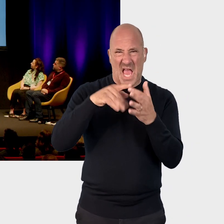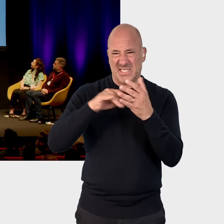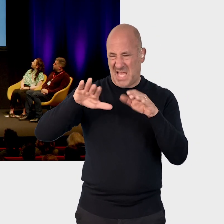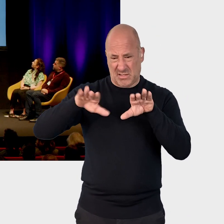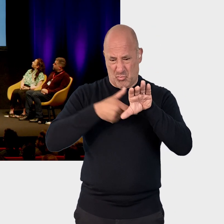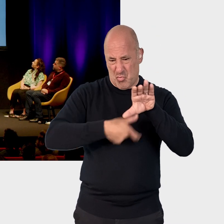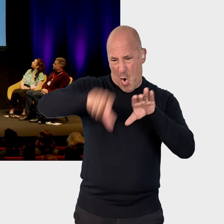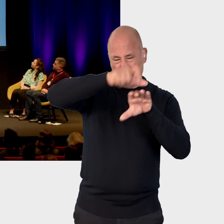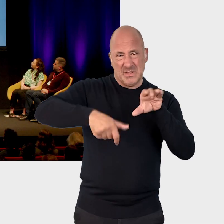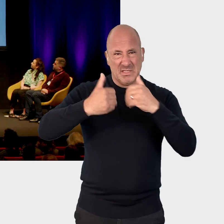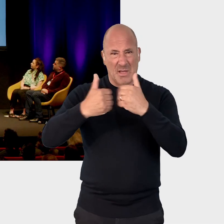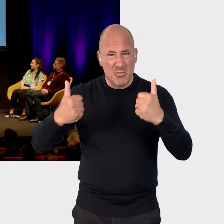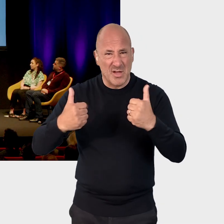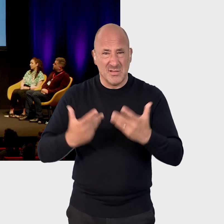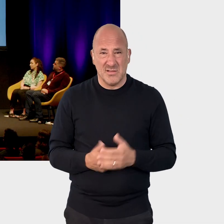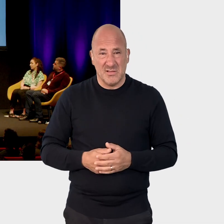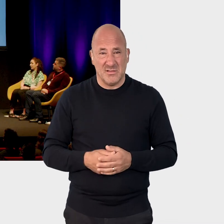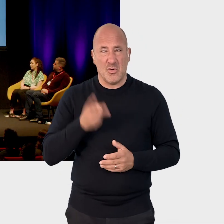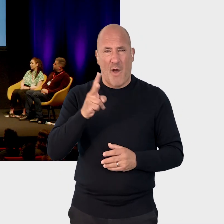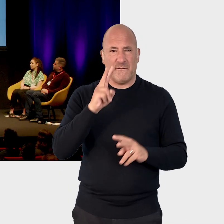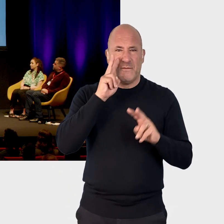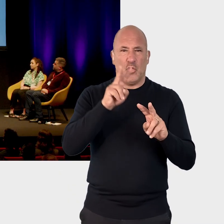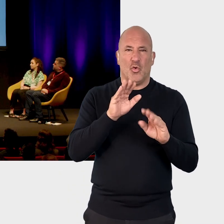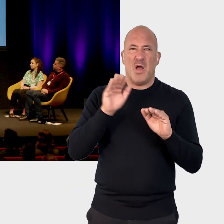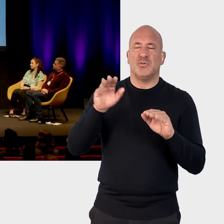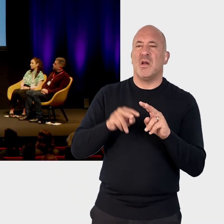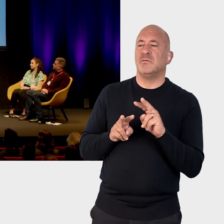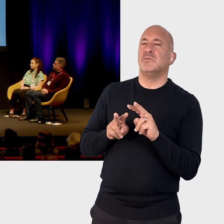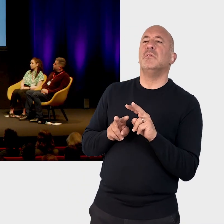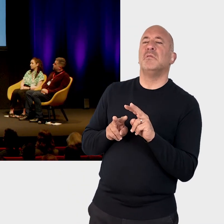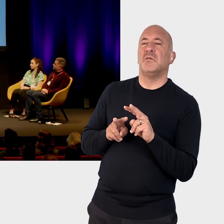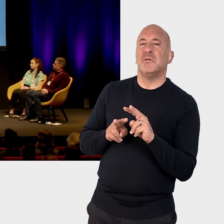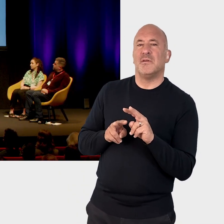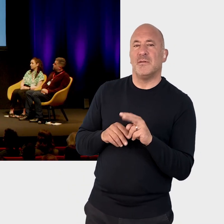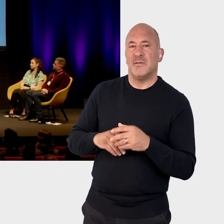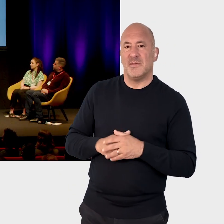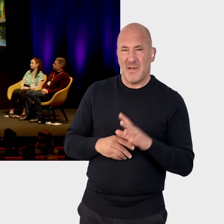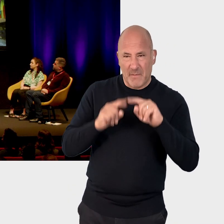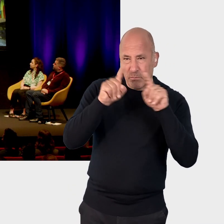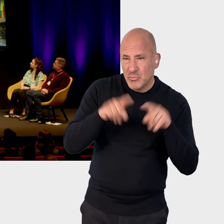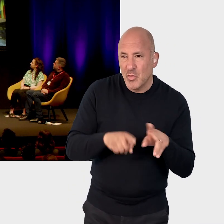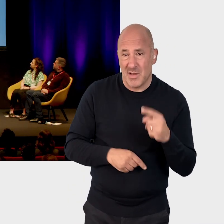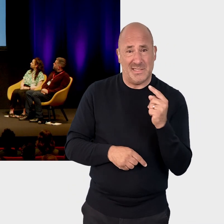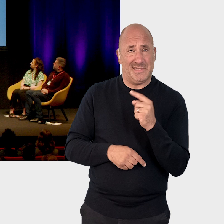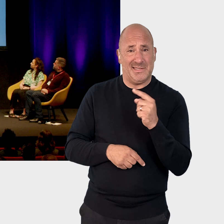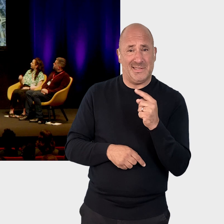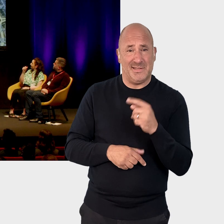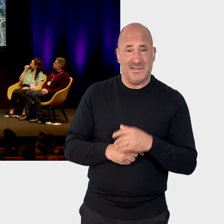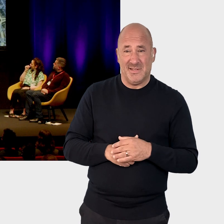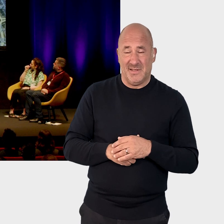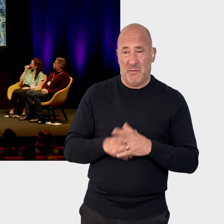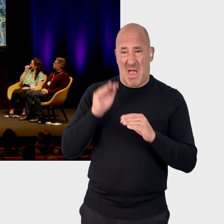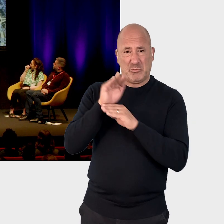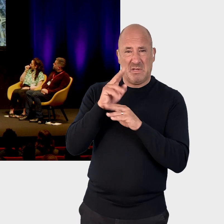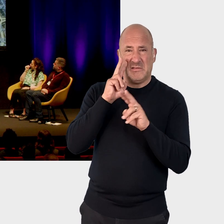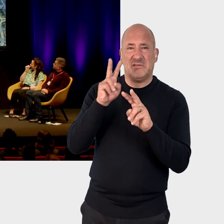road that separates the estate from the rest of the city. It's often viewed from the outside. Hang on, there's a picture